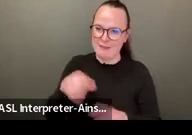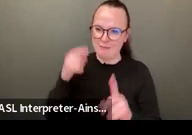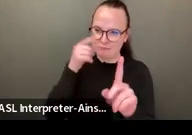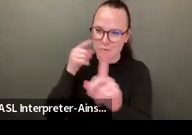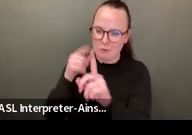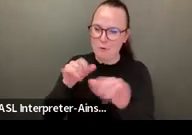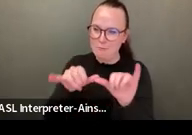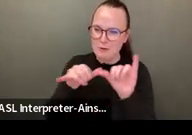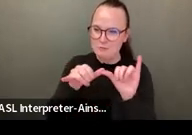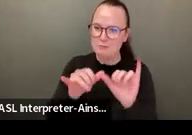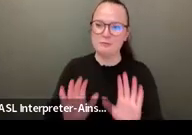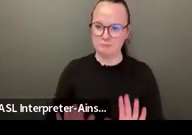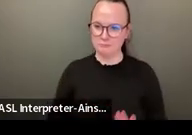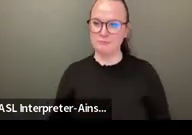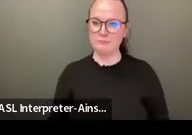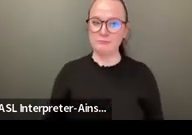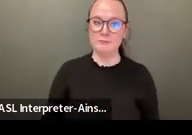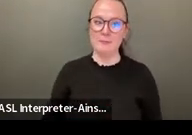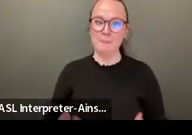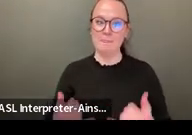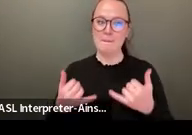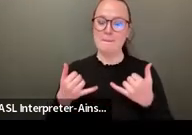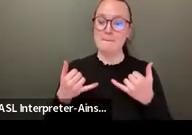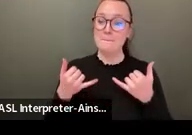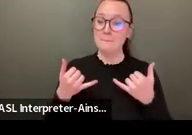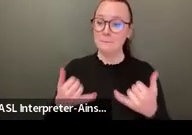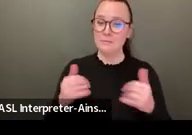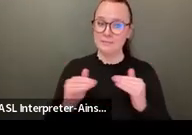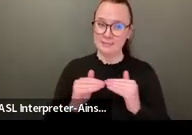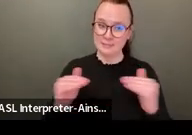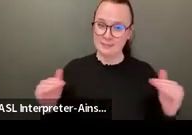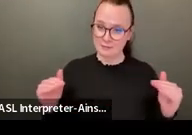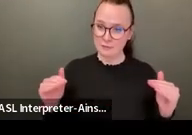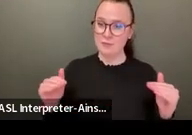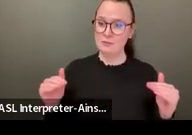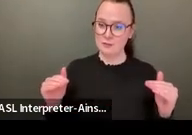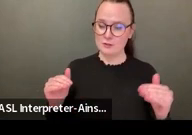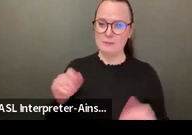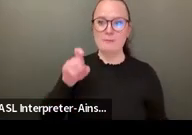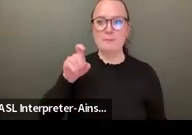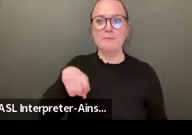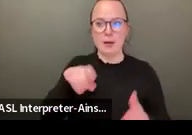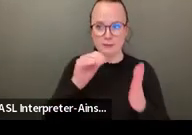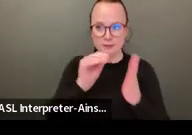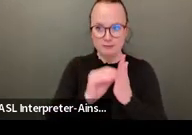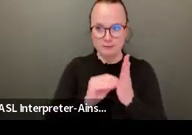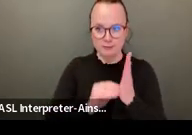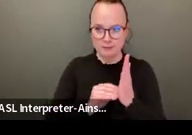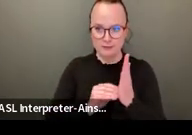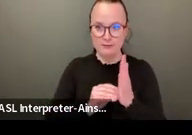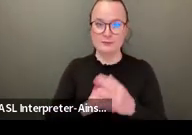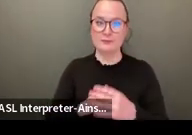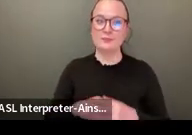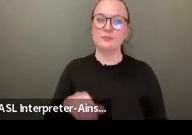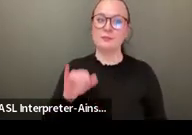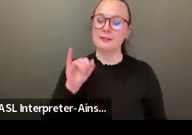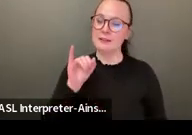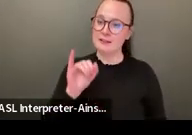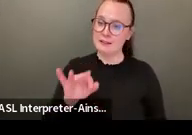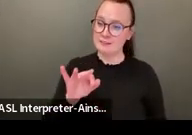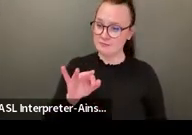All right, present level is a must fill. So if the student has